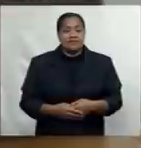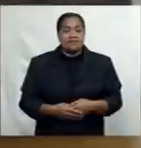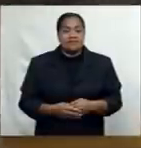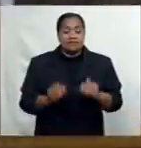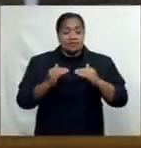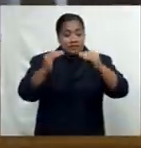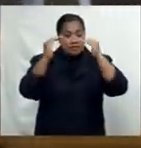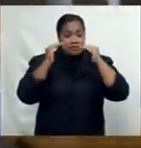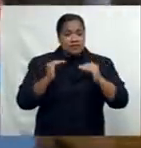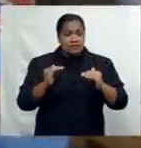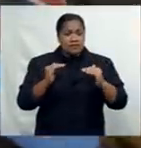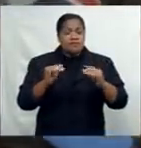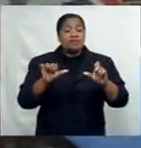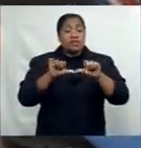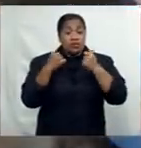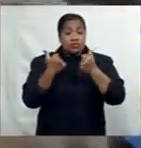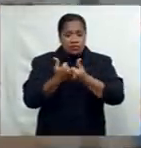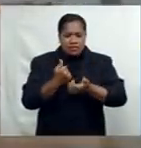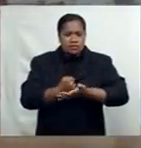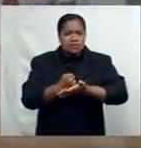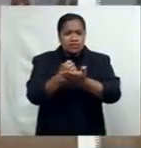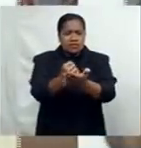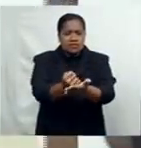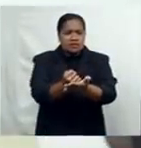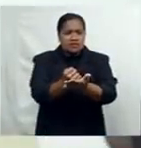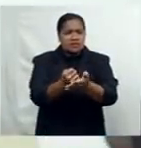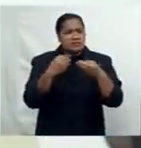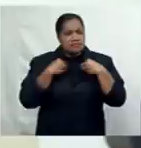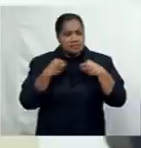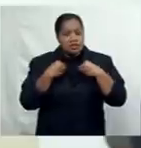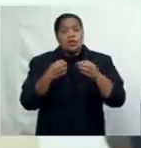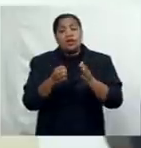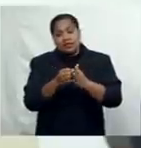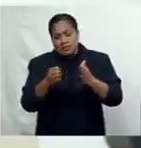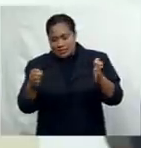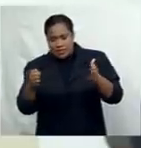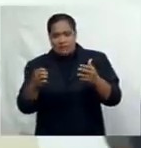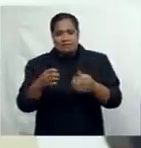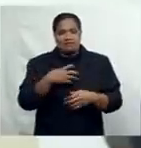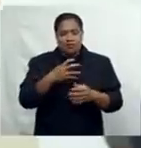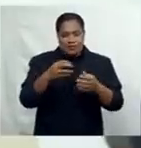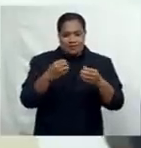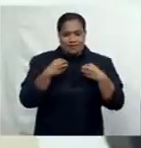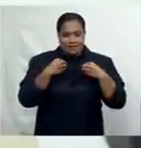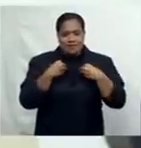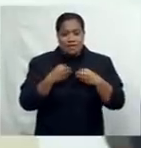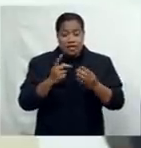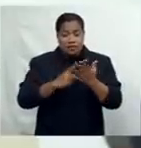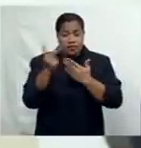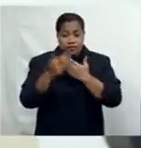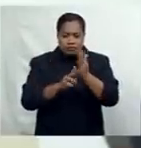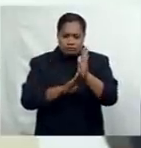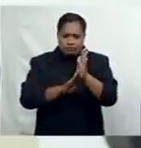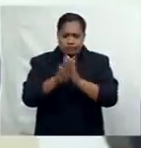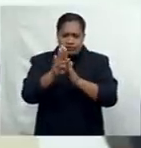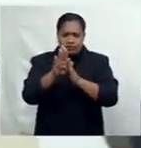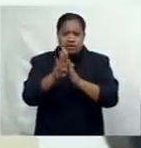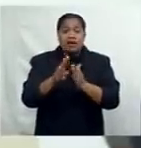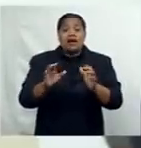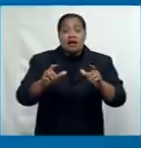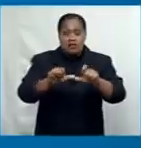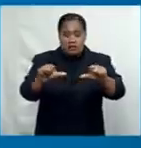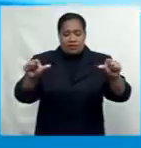Up ahead, agreement to assist SMEs expand business, and programs announced to boost commercial agriculture.